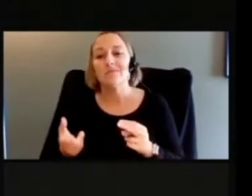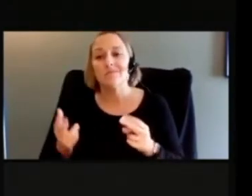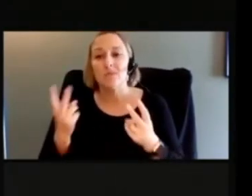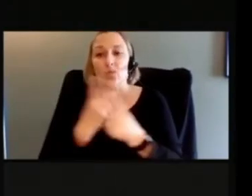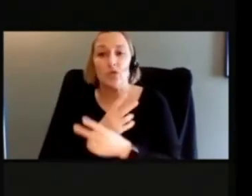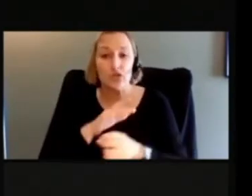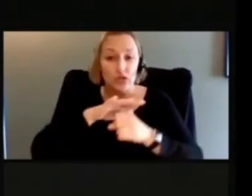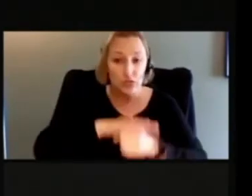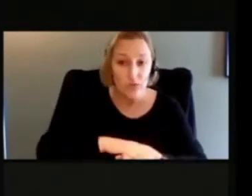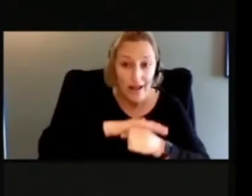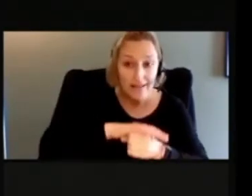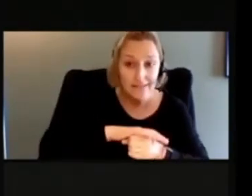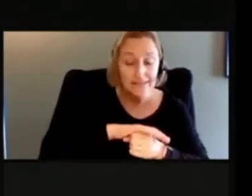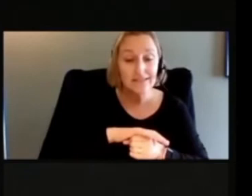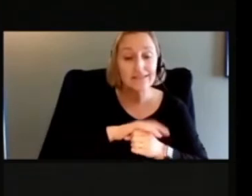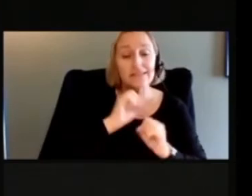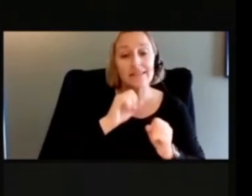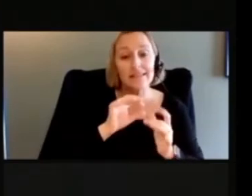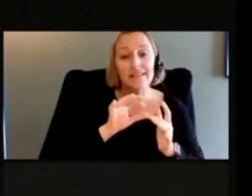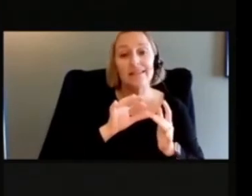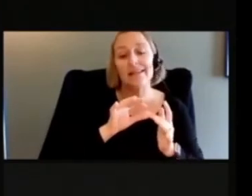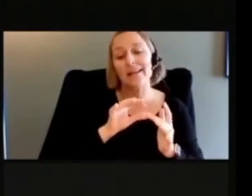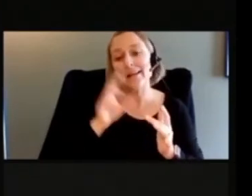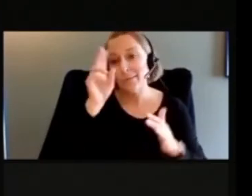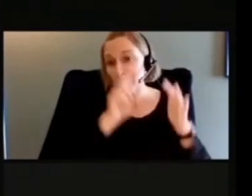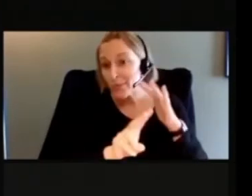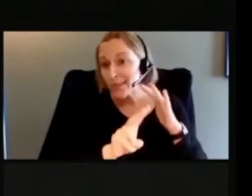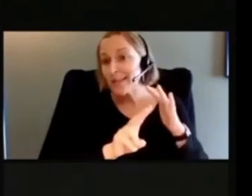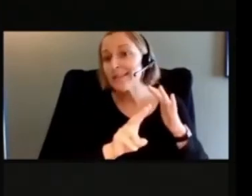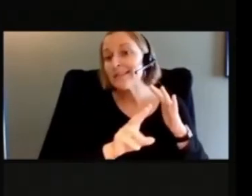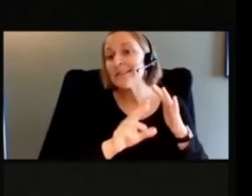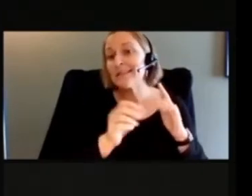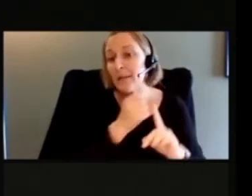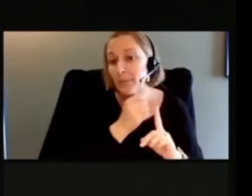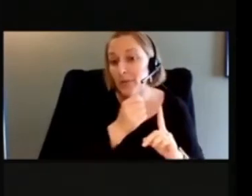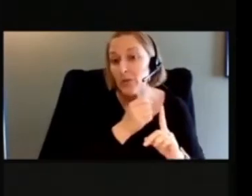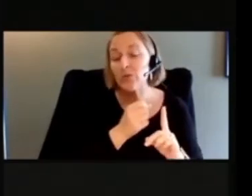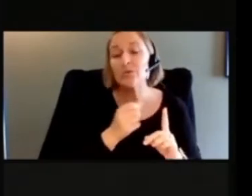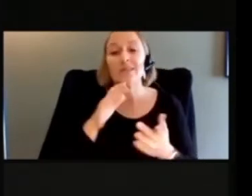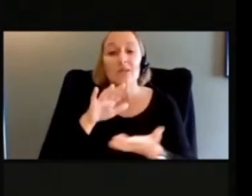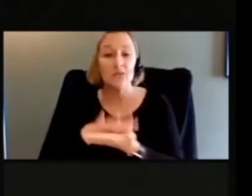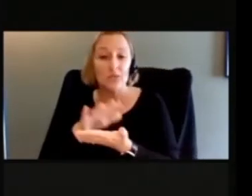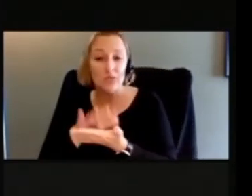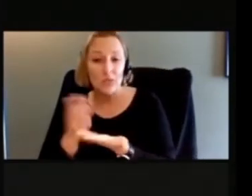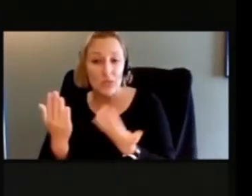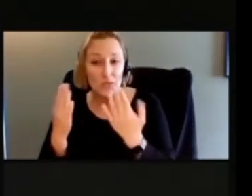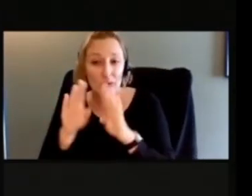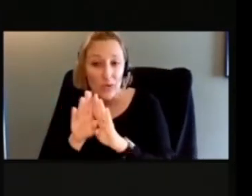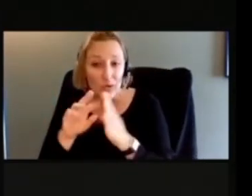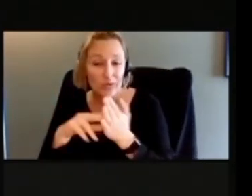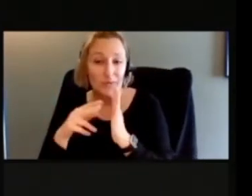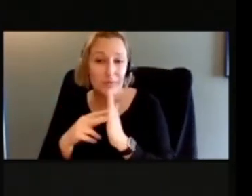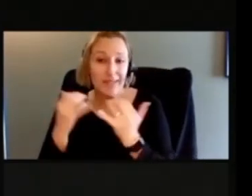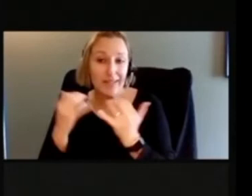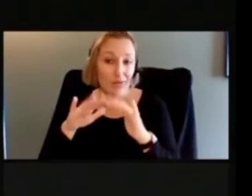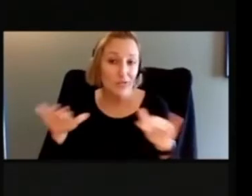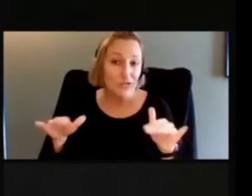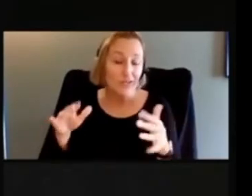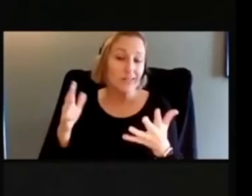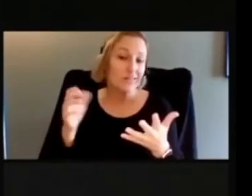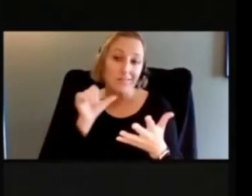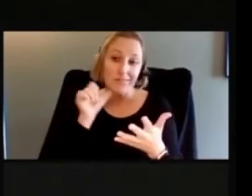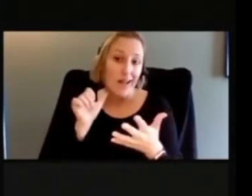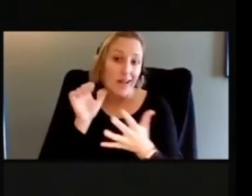of abuse, school closures, so having fewer contacts with adults to identify warning signs. Next slide,